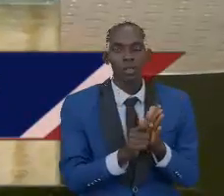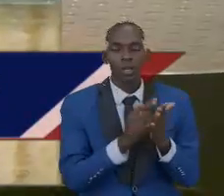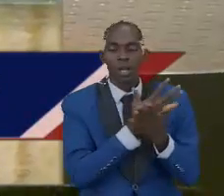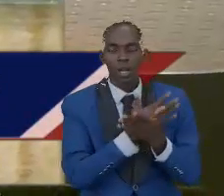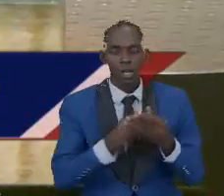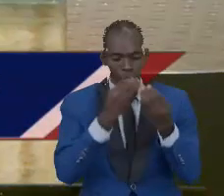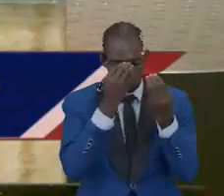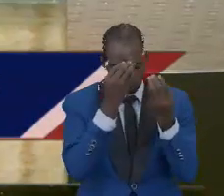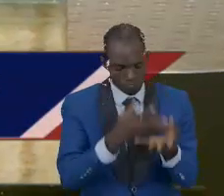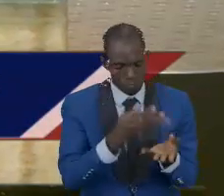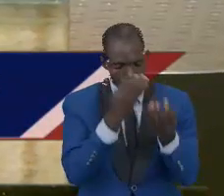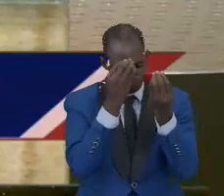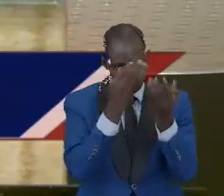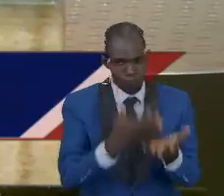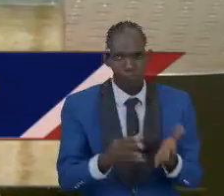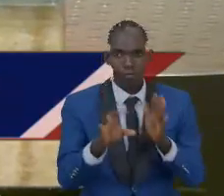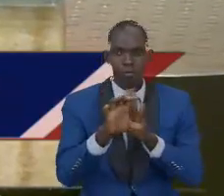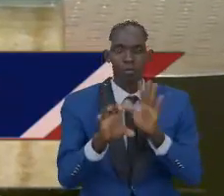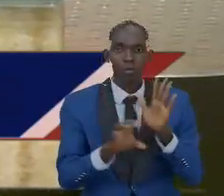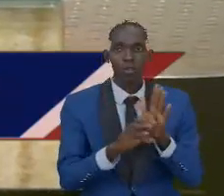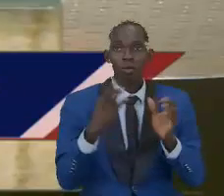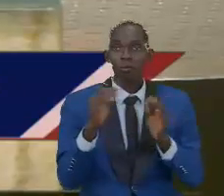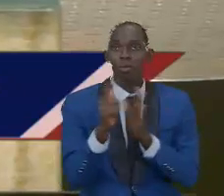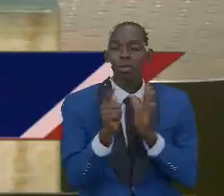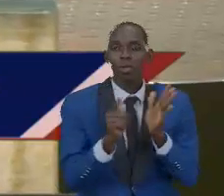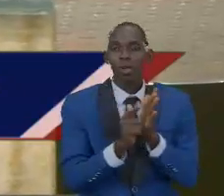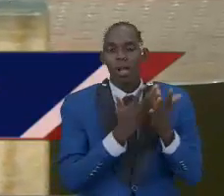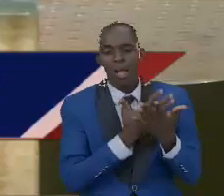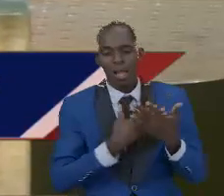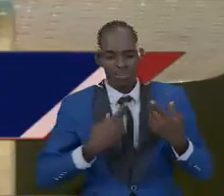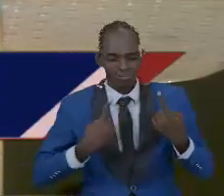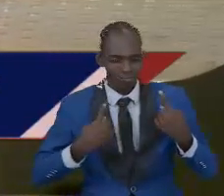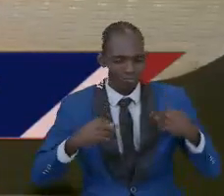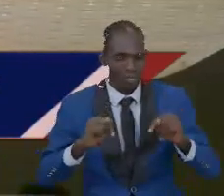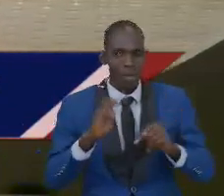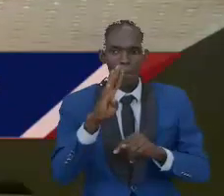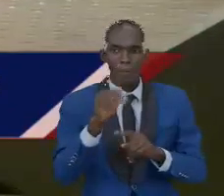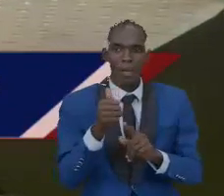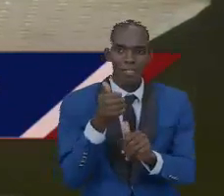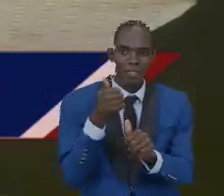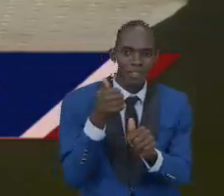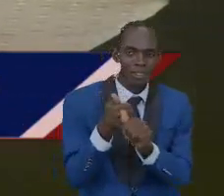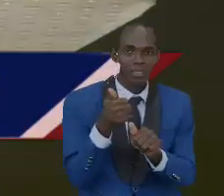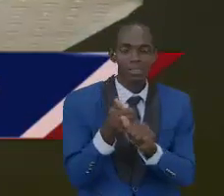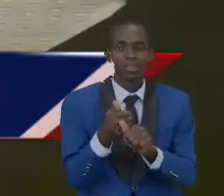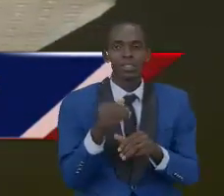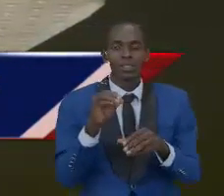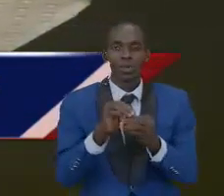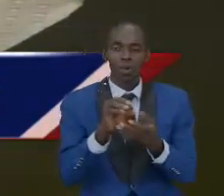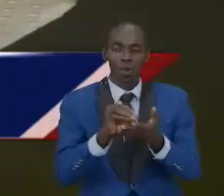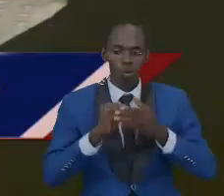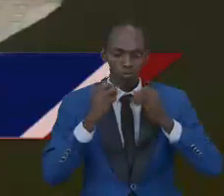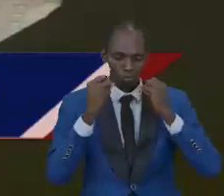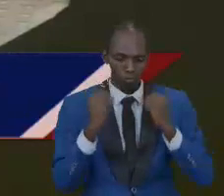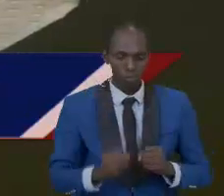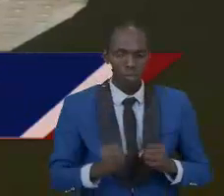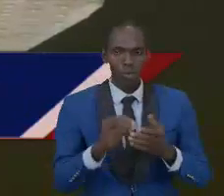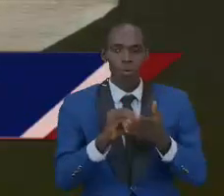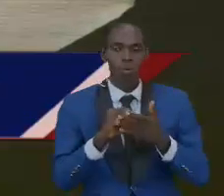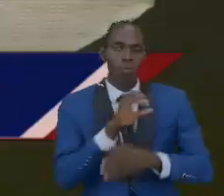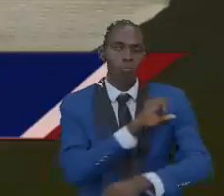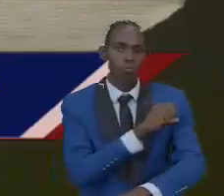Commandments of the Lord and trying that by himself it is some strange it is some power